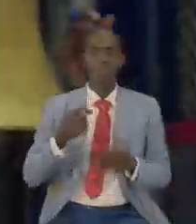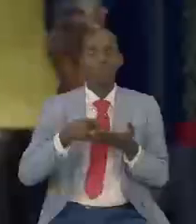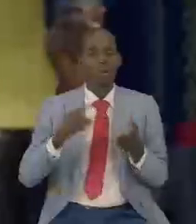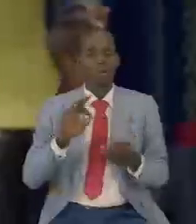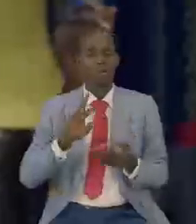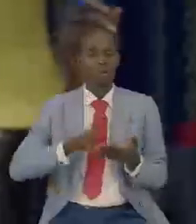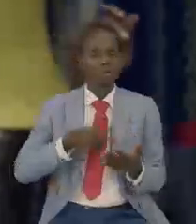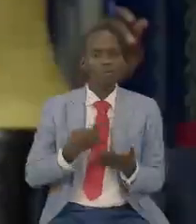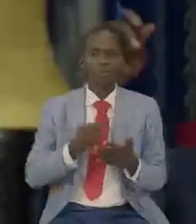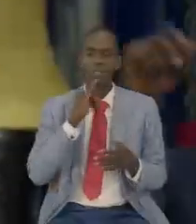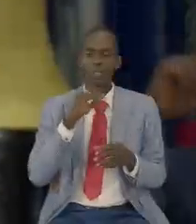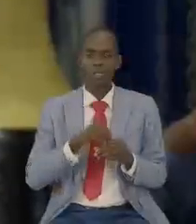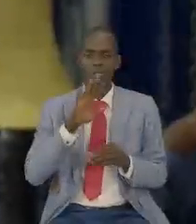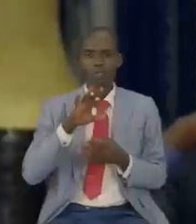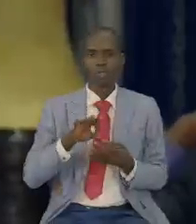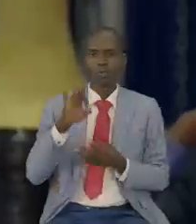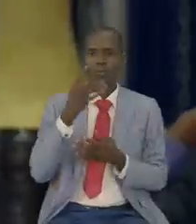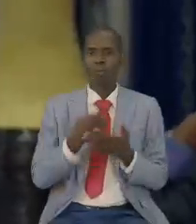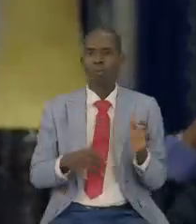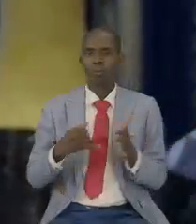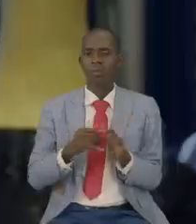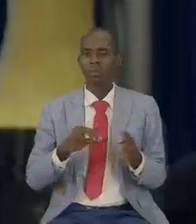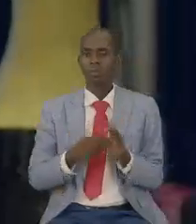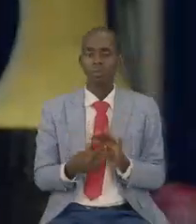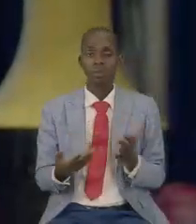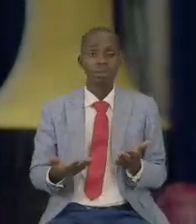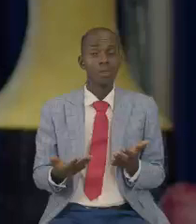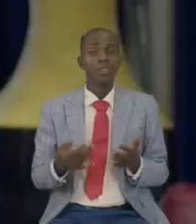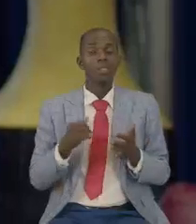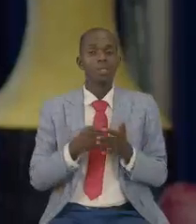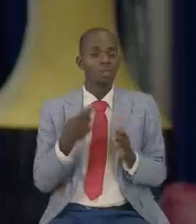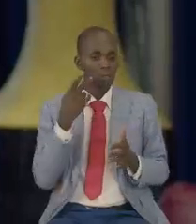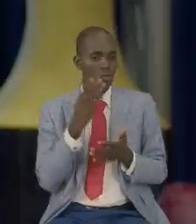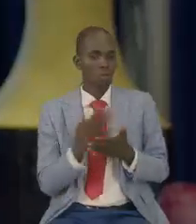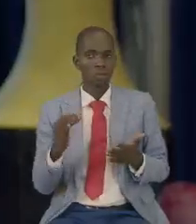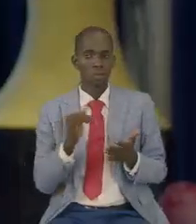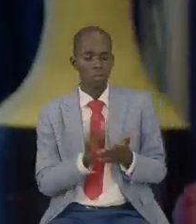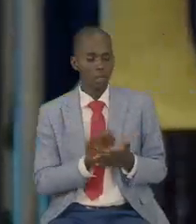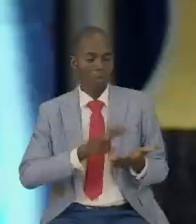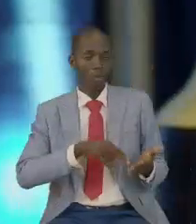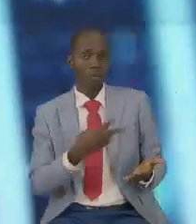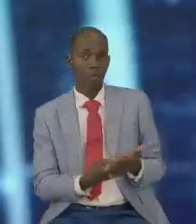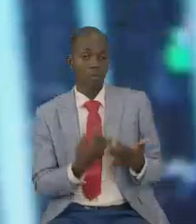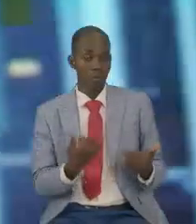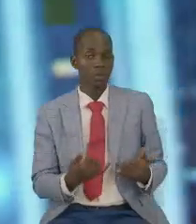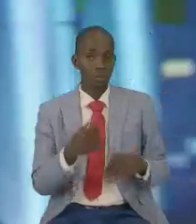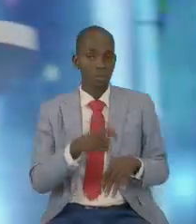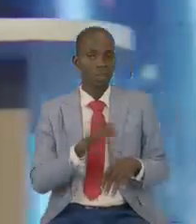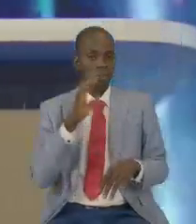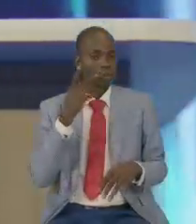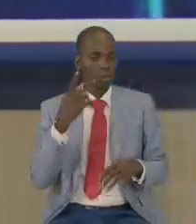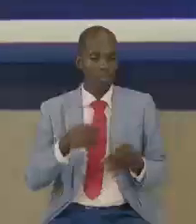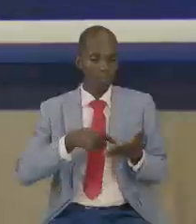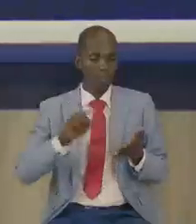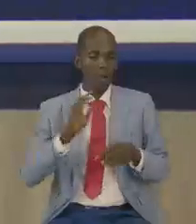see somebody having epilepsy, fall this time, you see the mark on the face, and then falls another